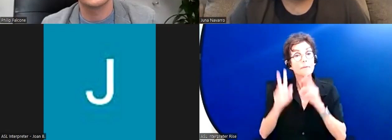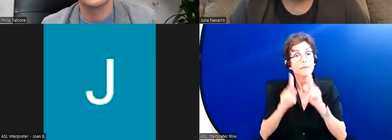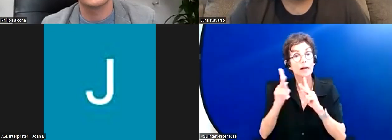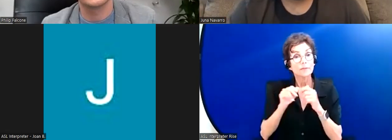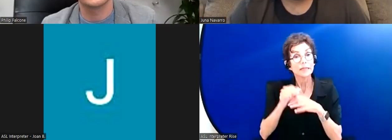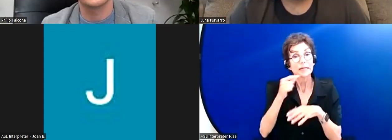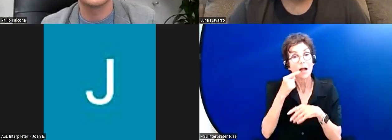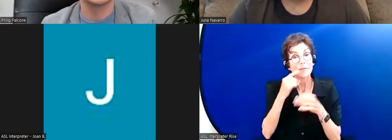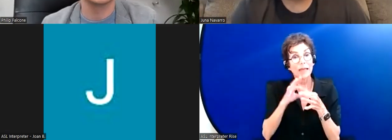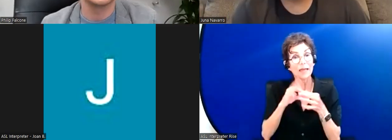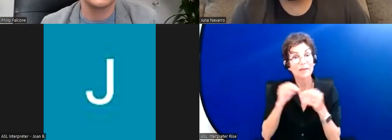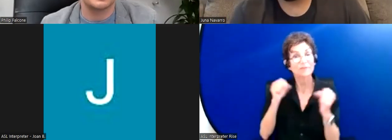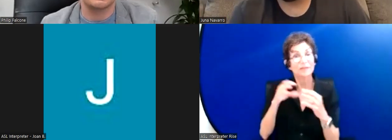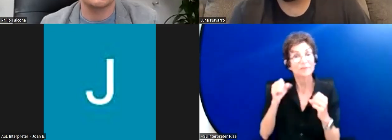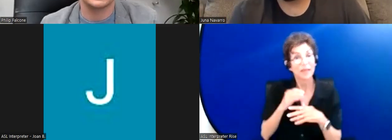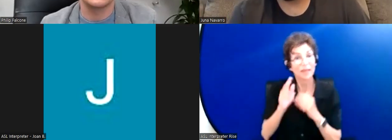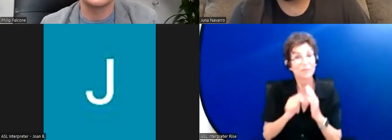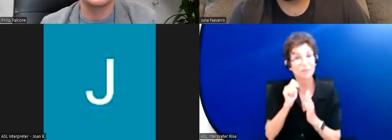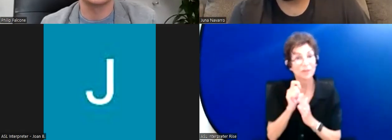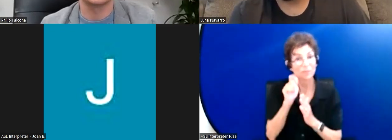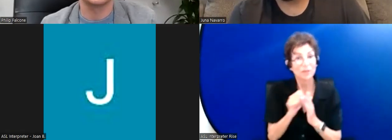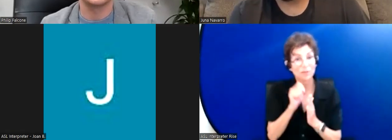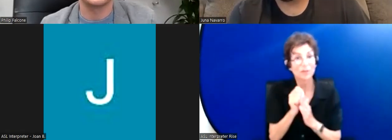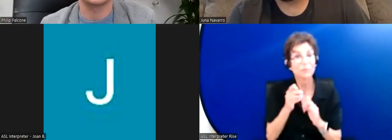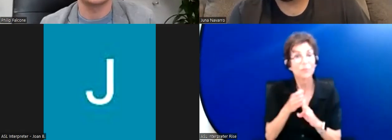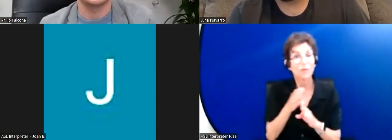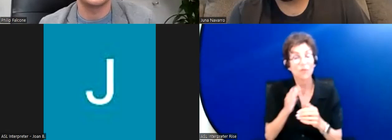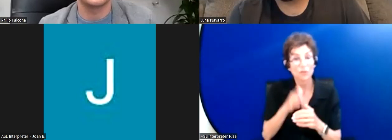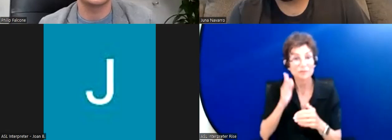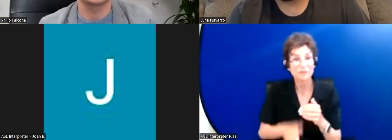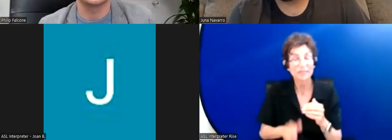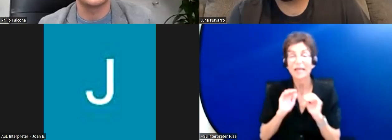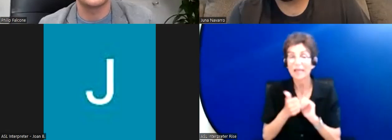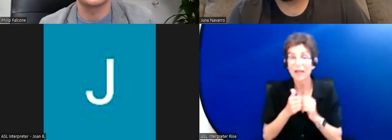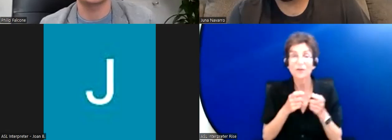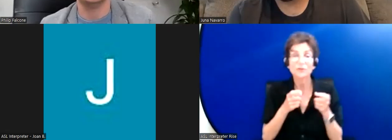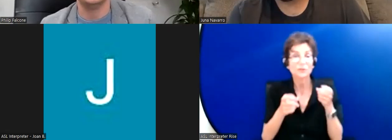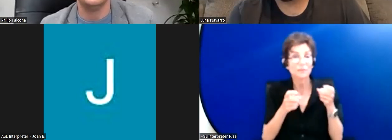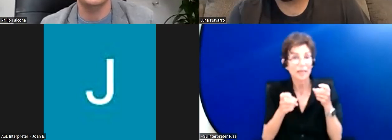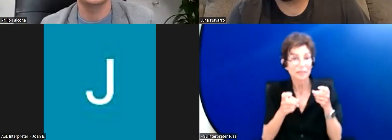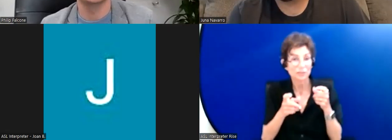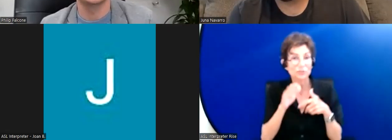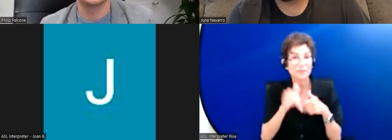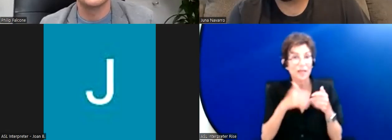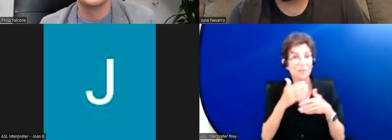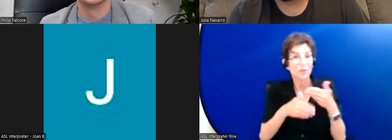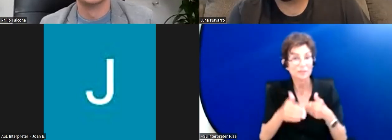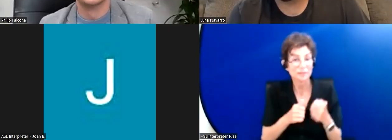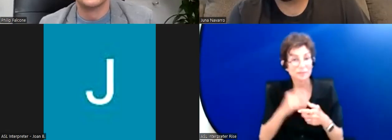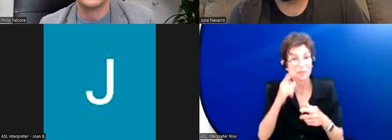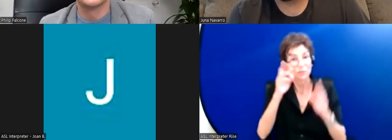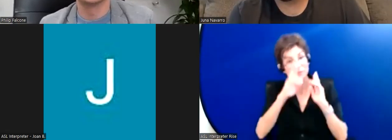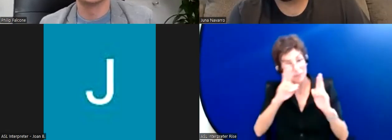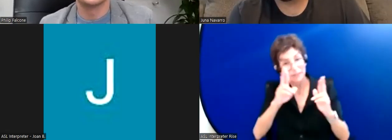is shared? And how would you recommend managing the process, respecting both the artist's time and vision and the local community